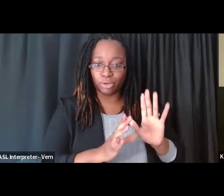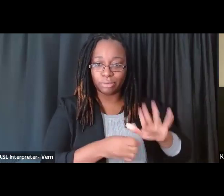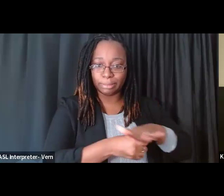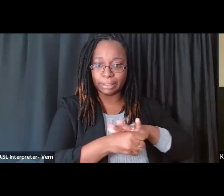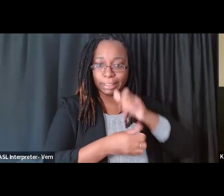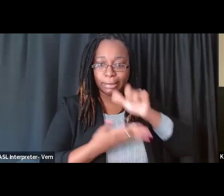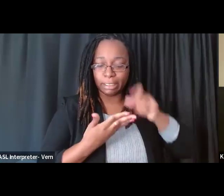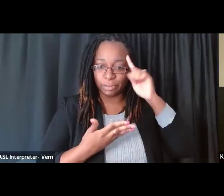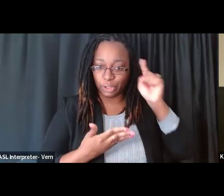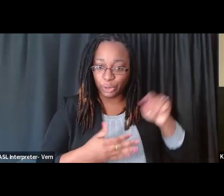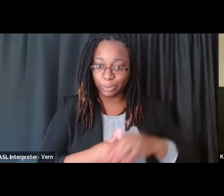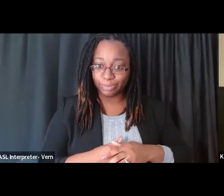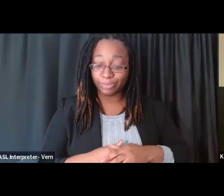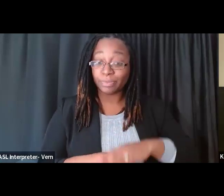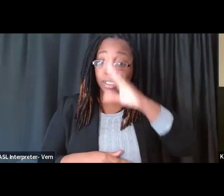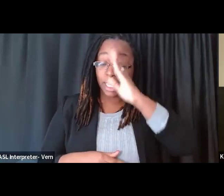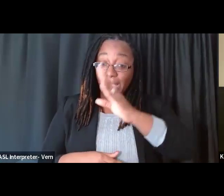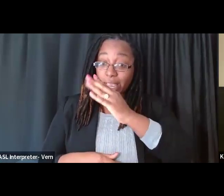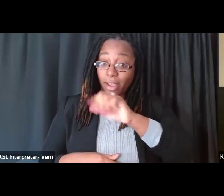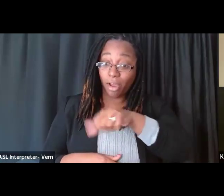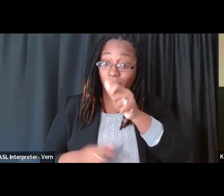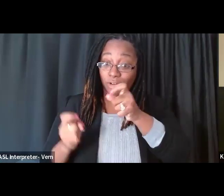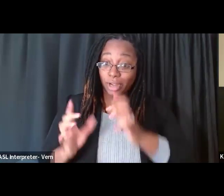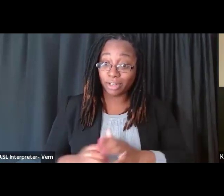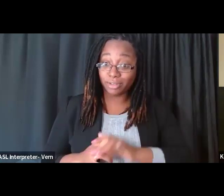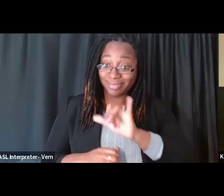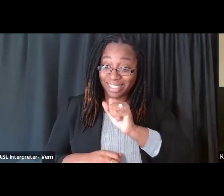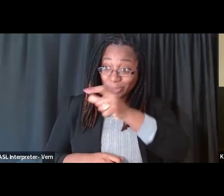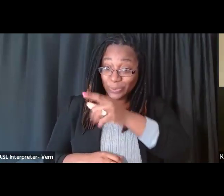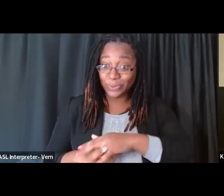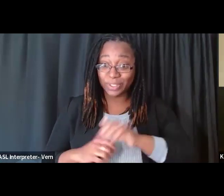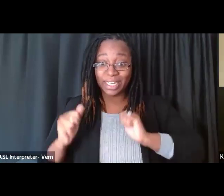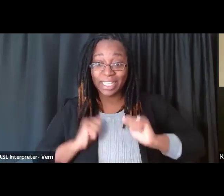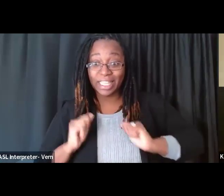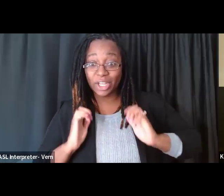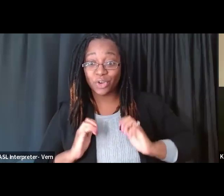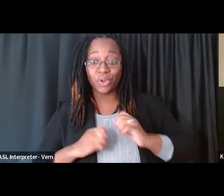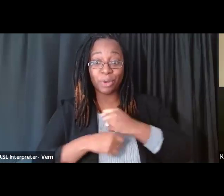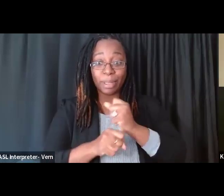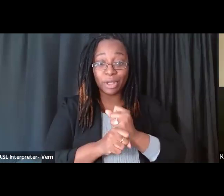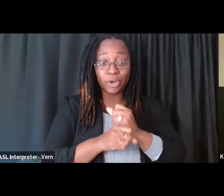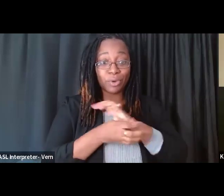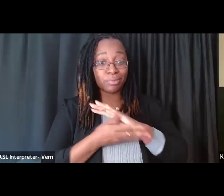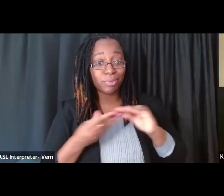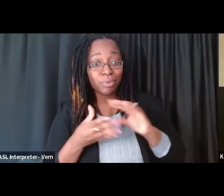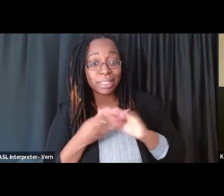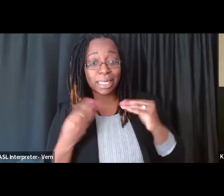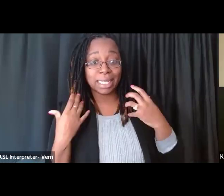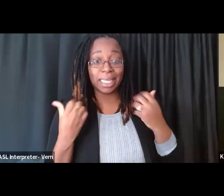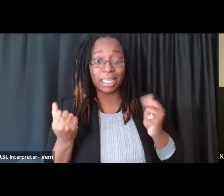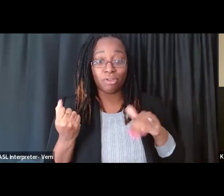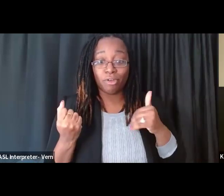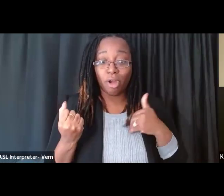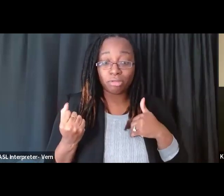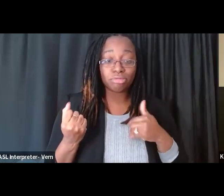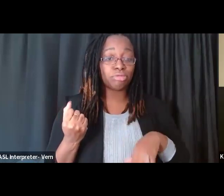fellow director, yes, you, theater maker, storyteller, healer of hearts, agitator of spirits,